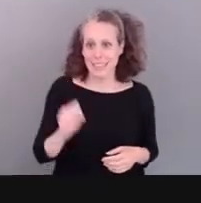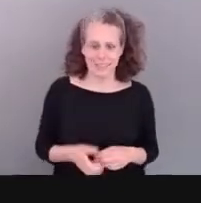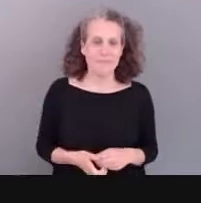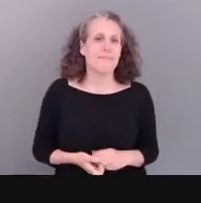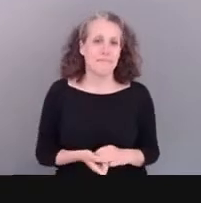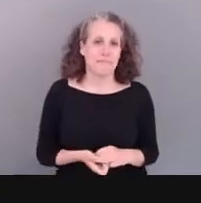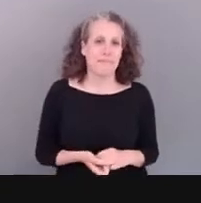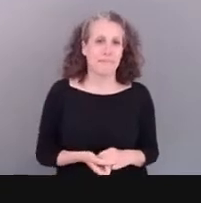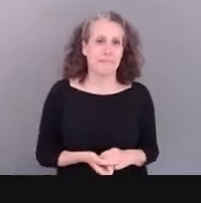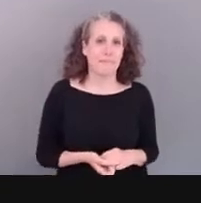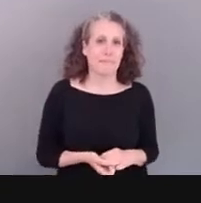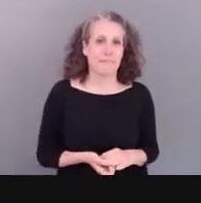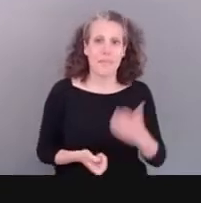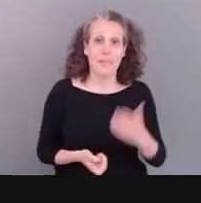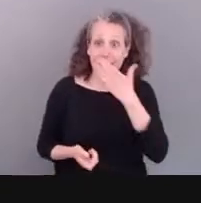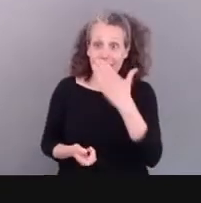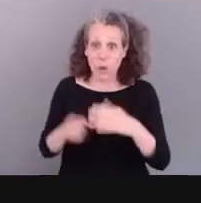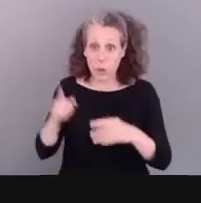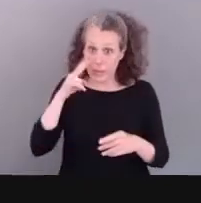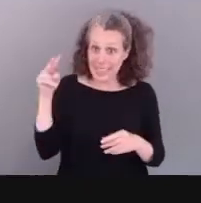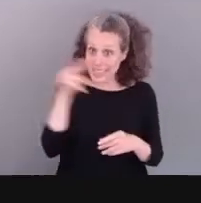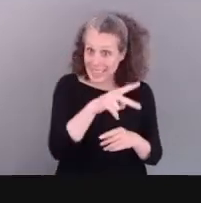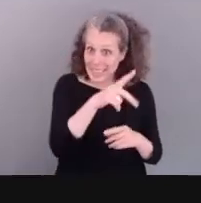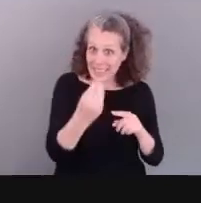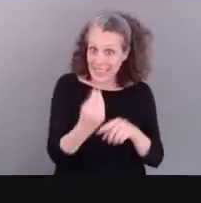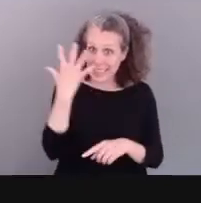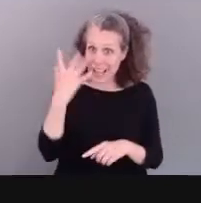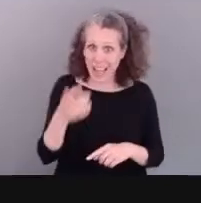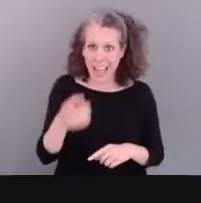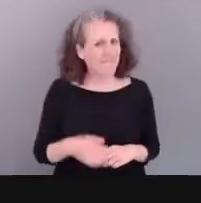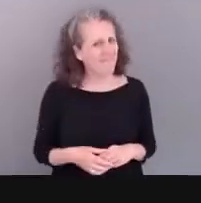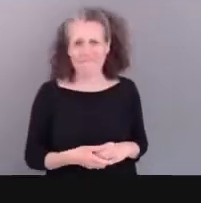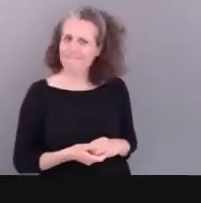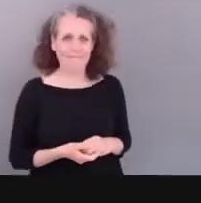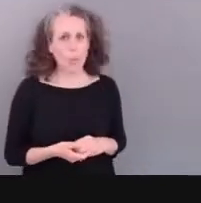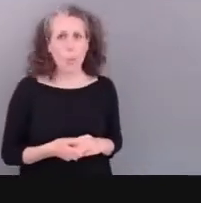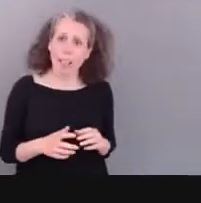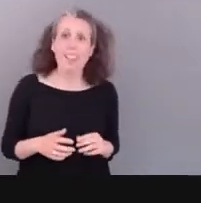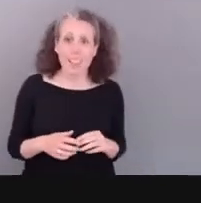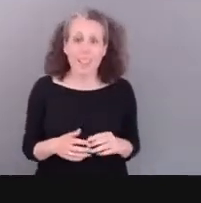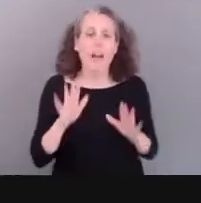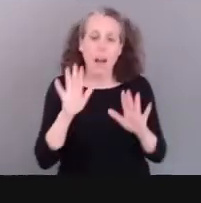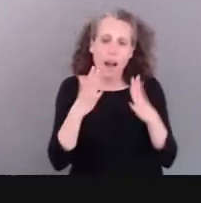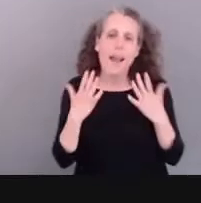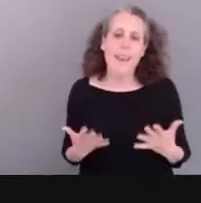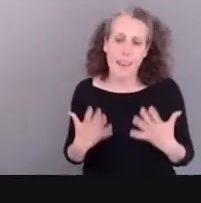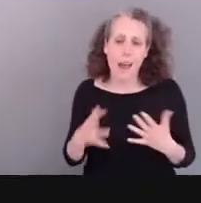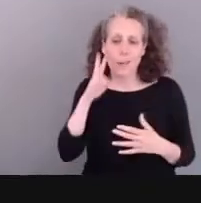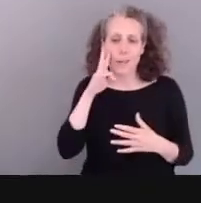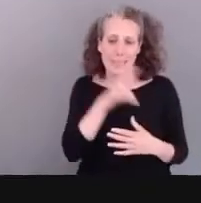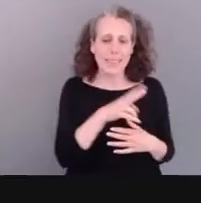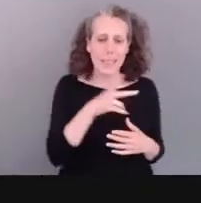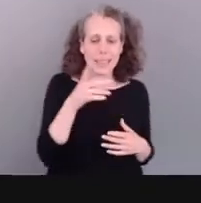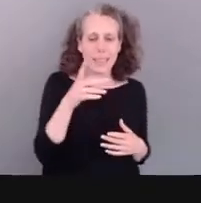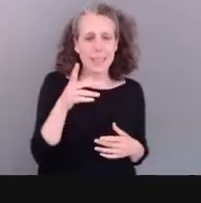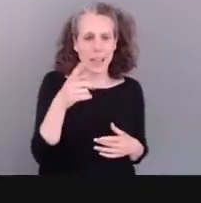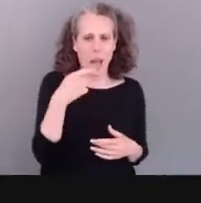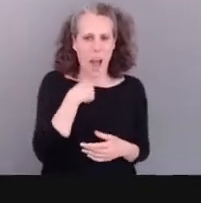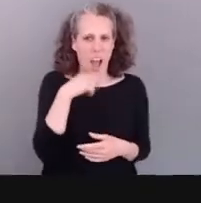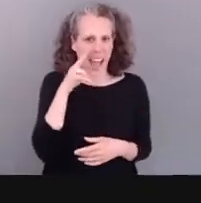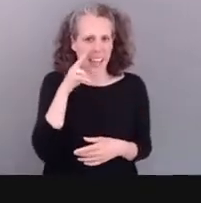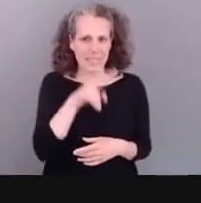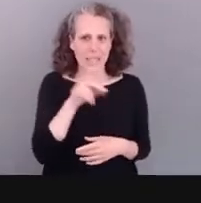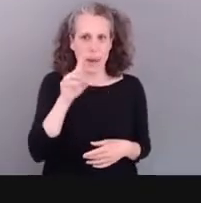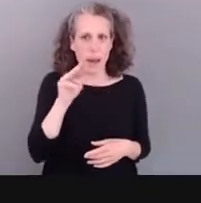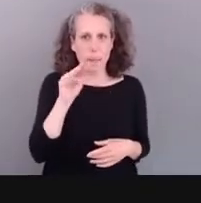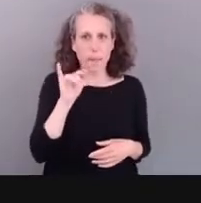Thank you, Jelena. Can you see the slide or not? Yeah. Well, not really. Well, yes, now we can see. If you can move over, I can see that. But